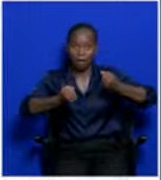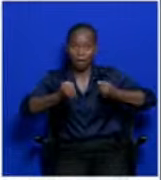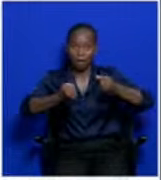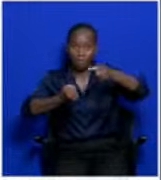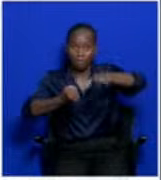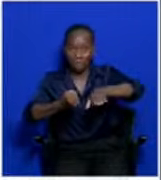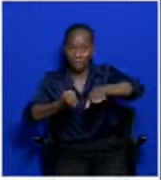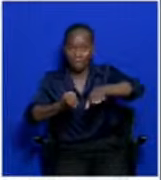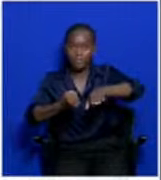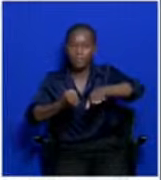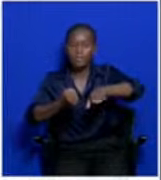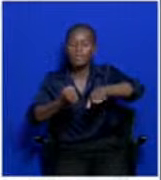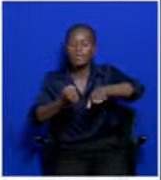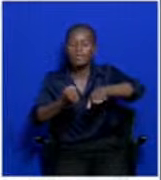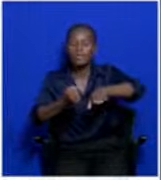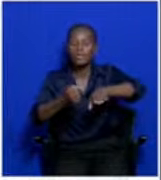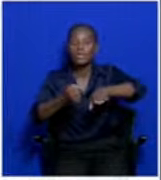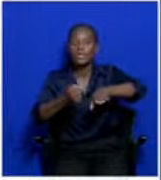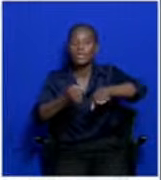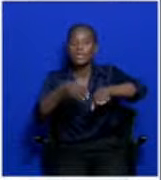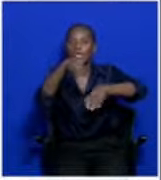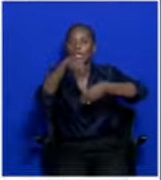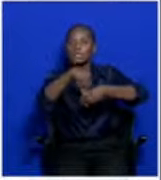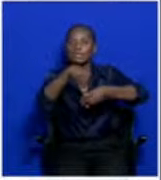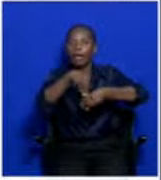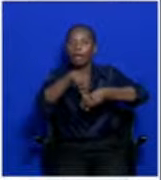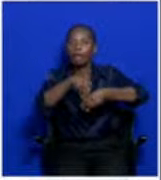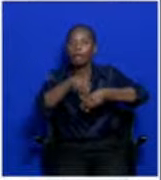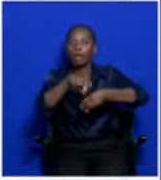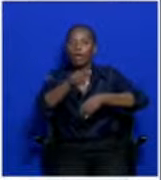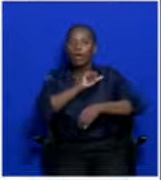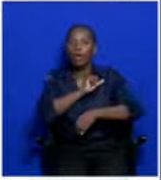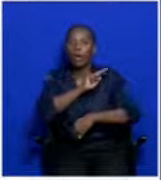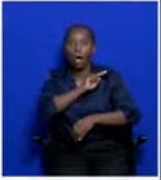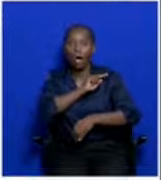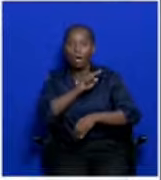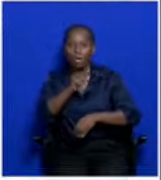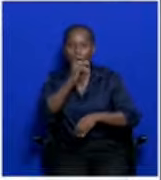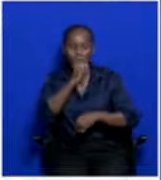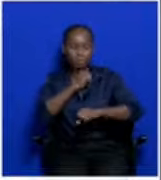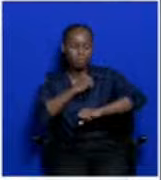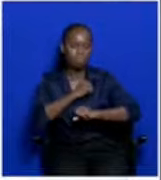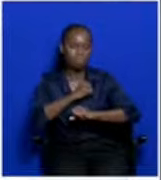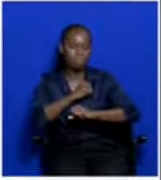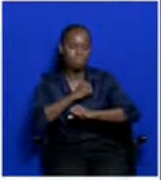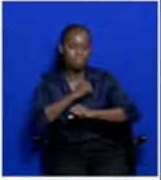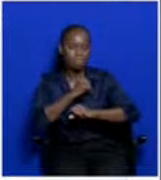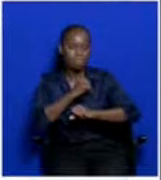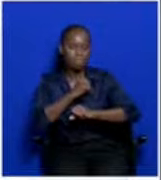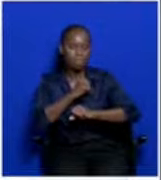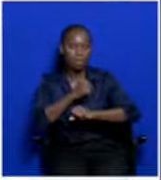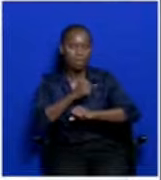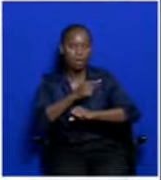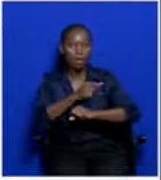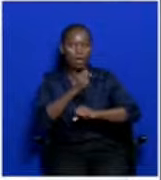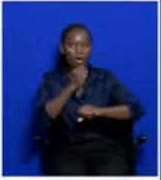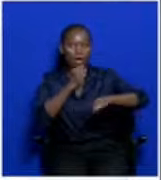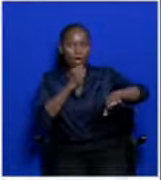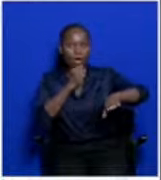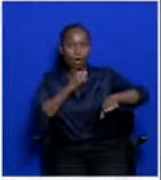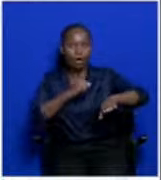leaning towards that vehicle. Yes. And if we continue,